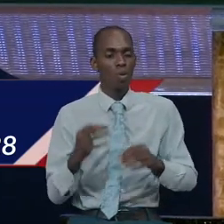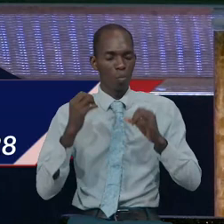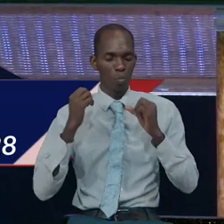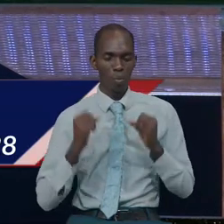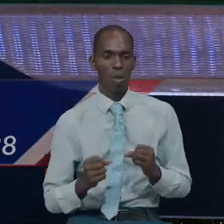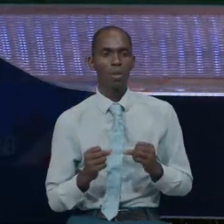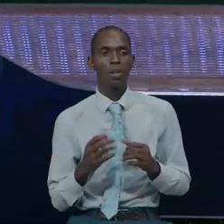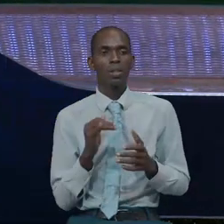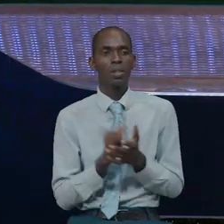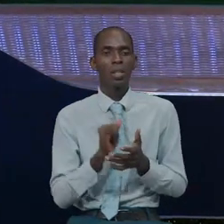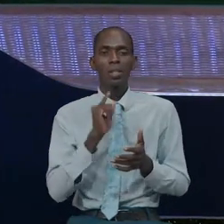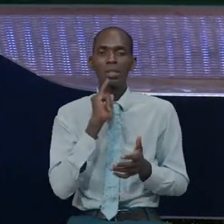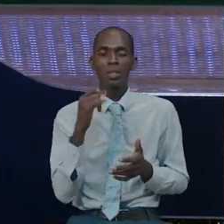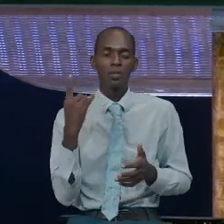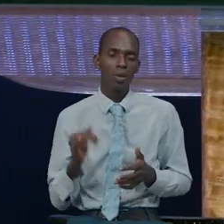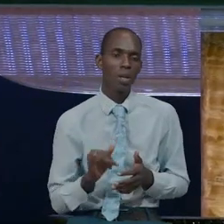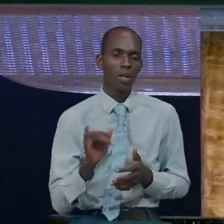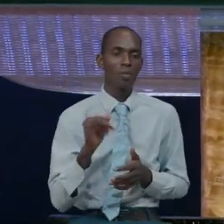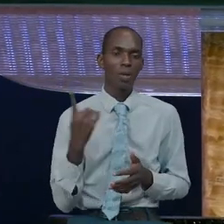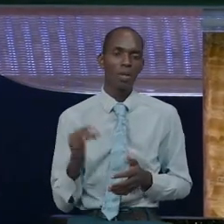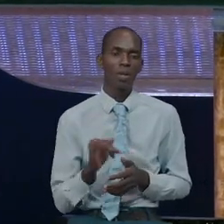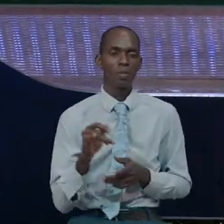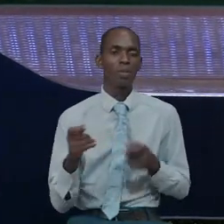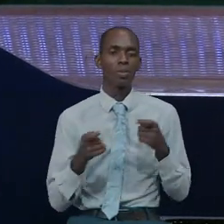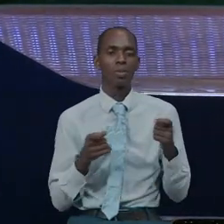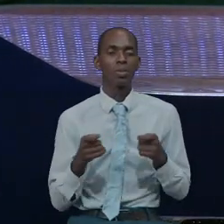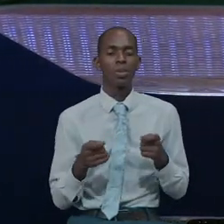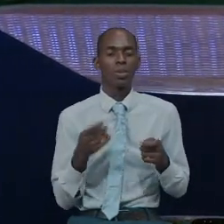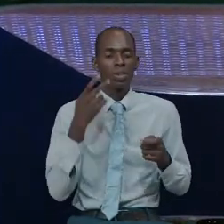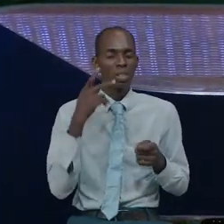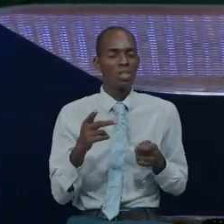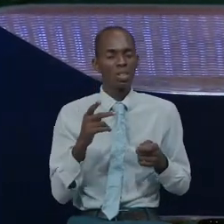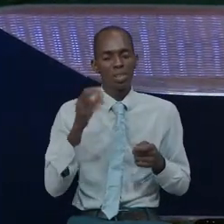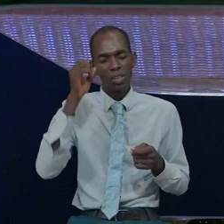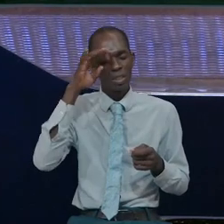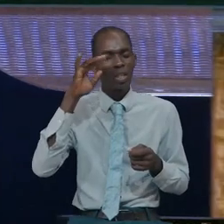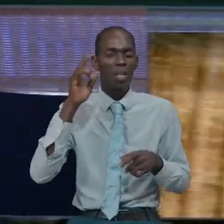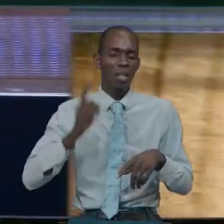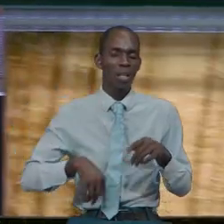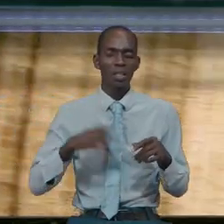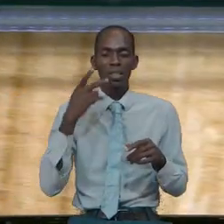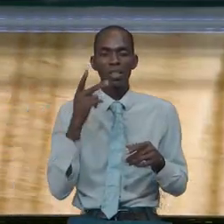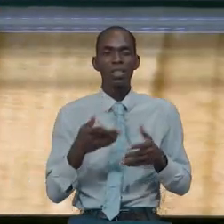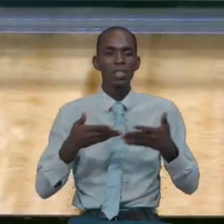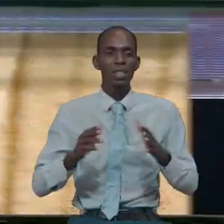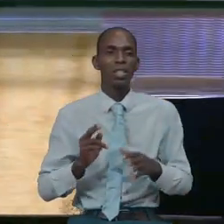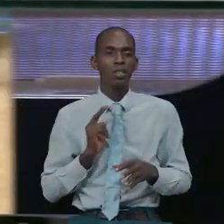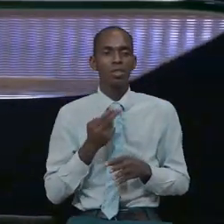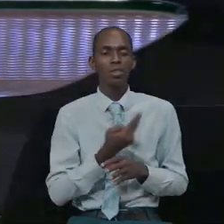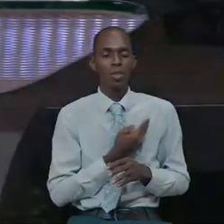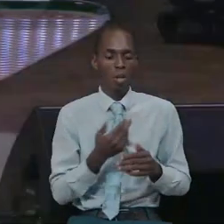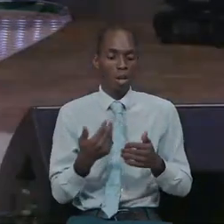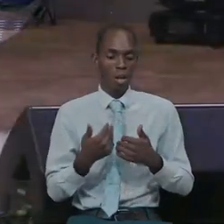is forever and ever. We receiving a kingdom which cannot be moved. Let us have